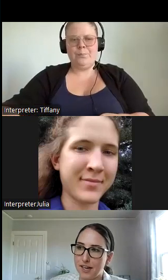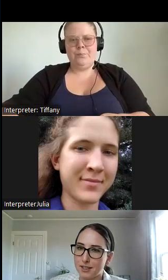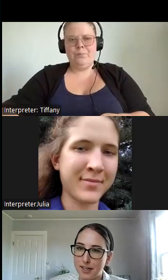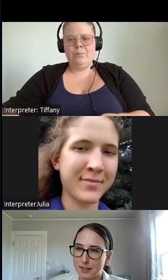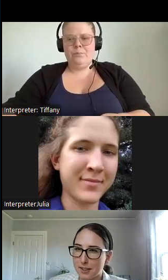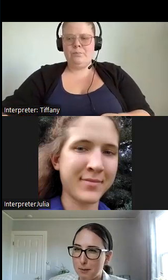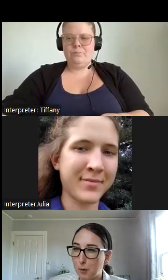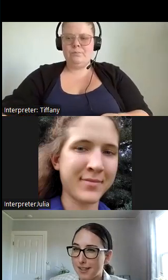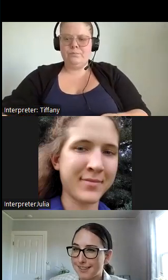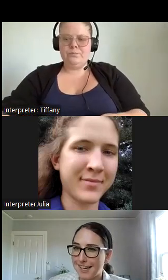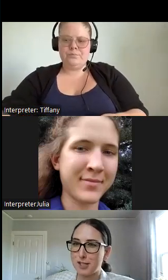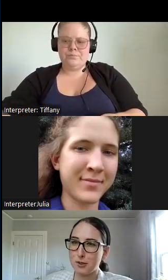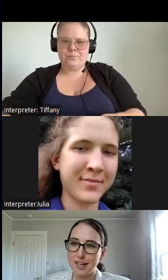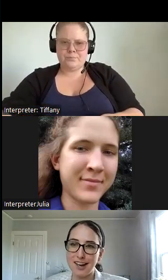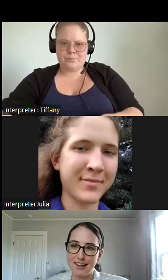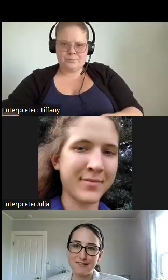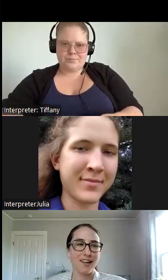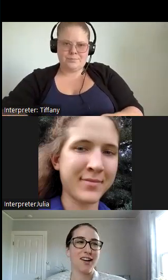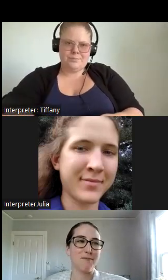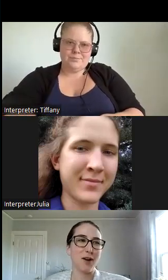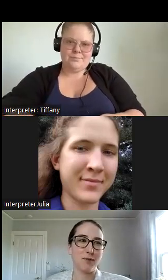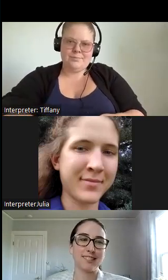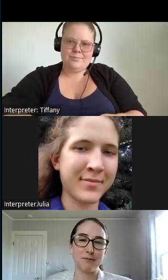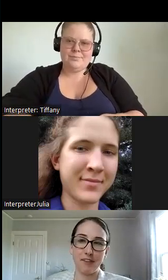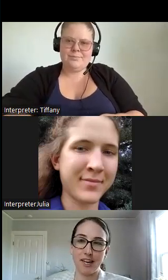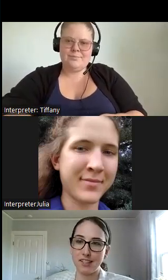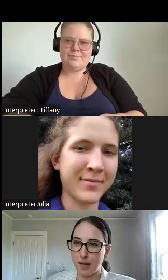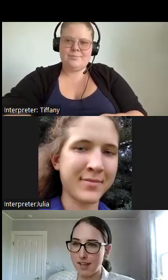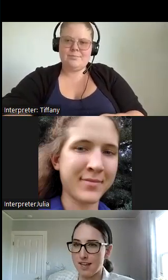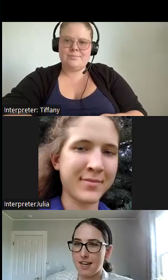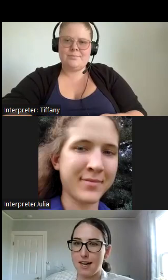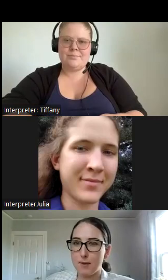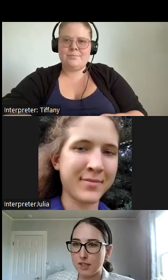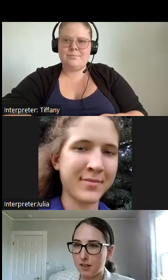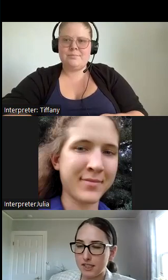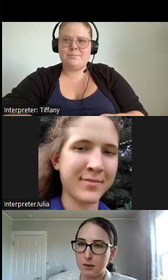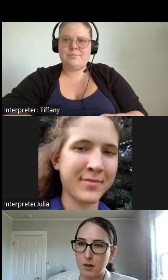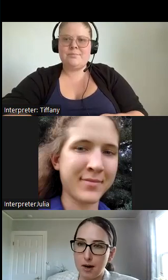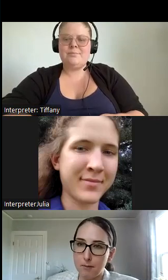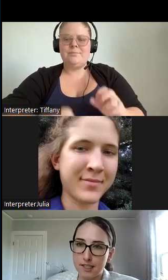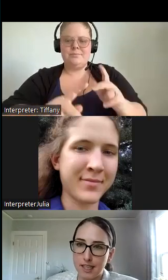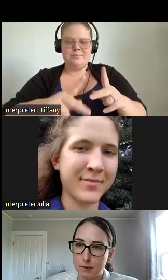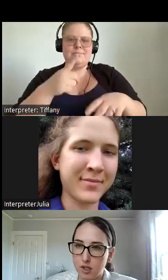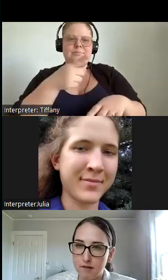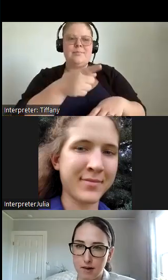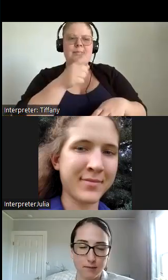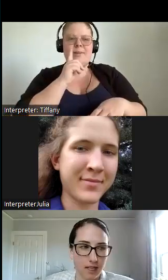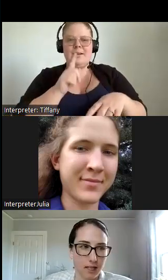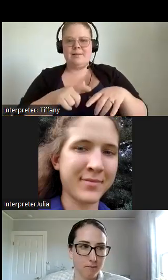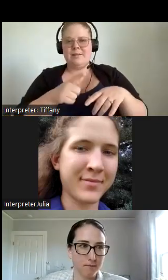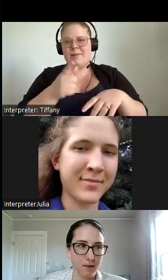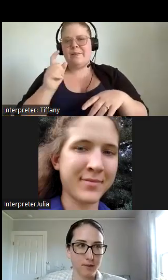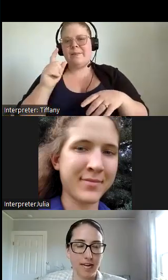All right, so I stopped one slide short of comprehensive providers, but those governance requirements come straight